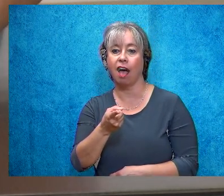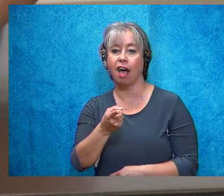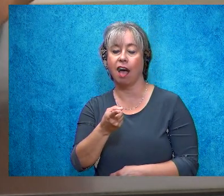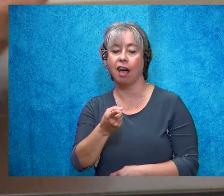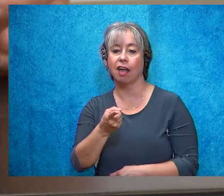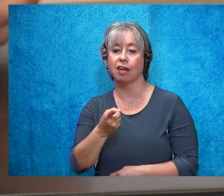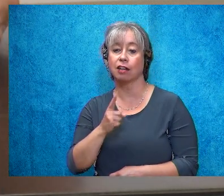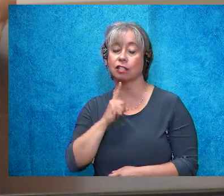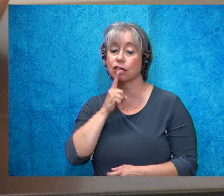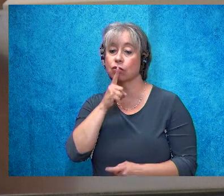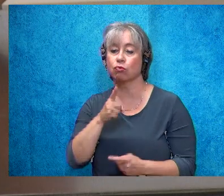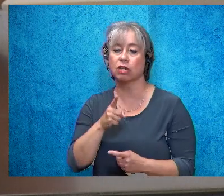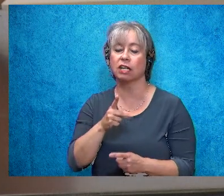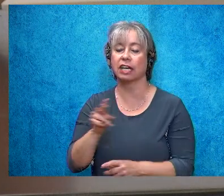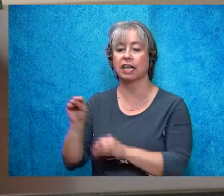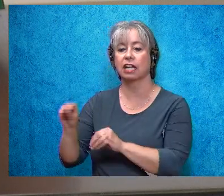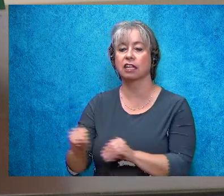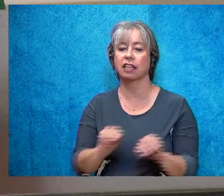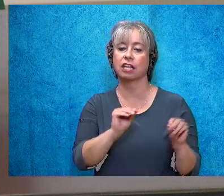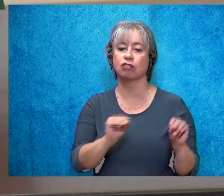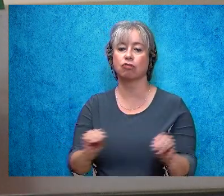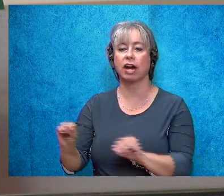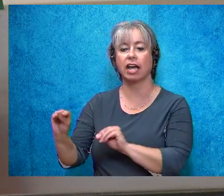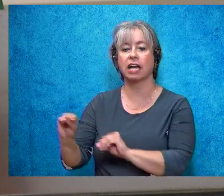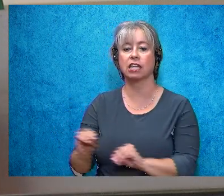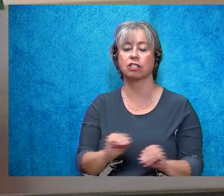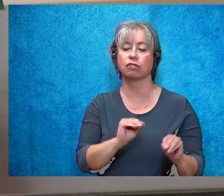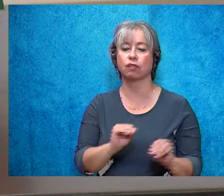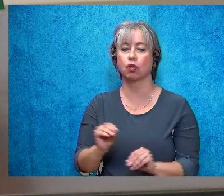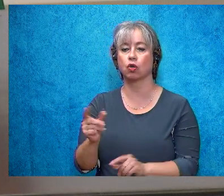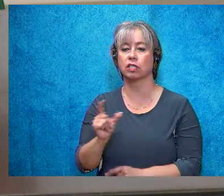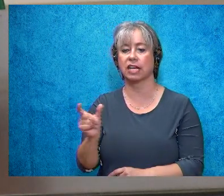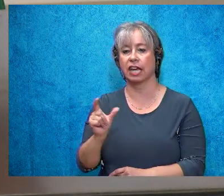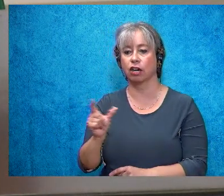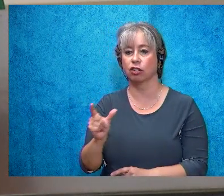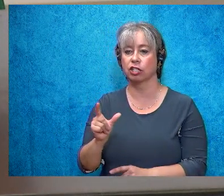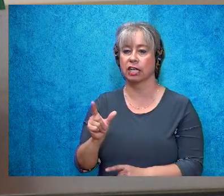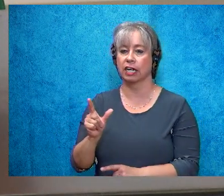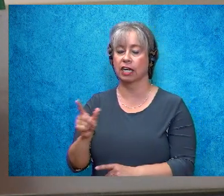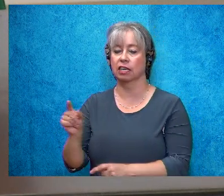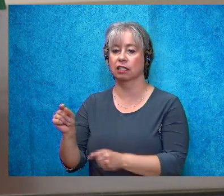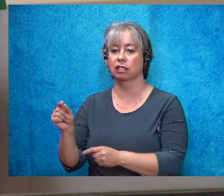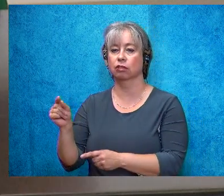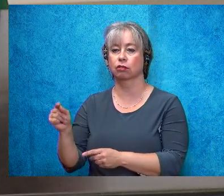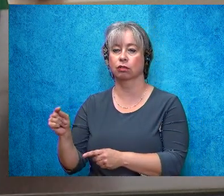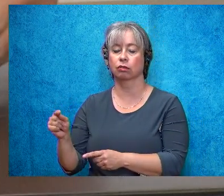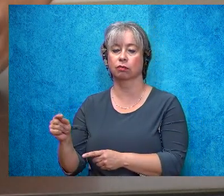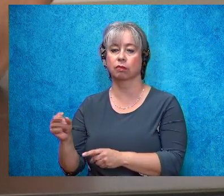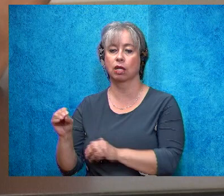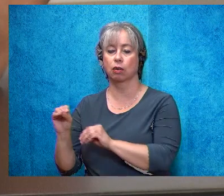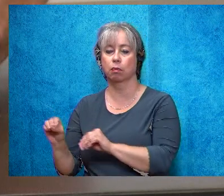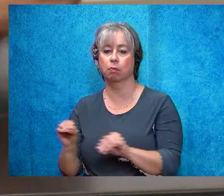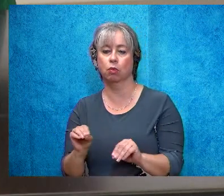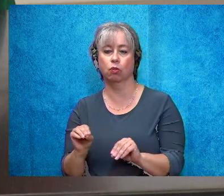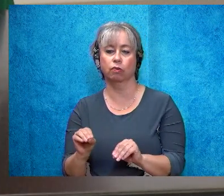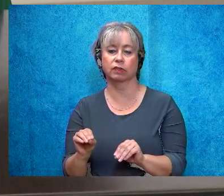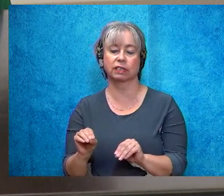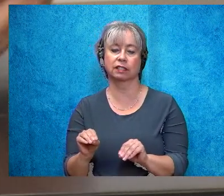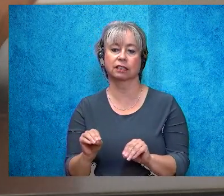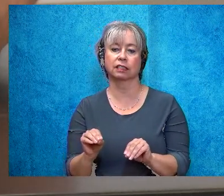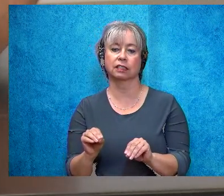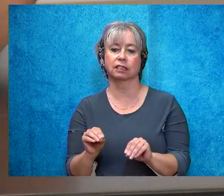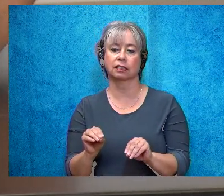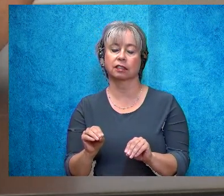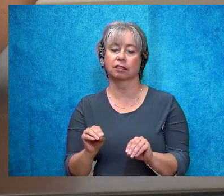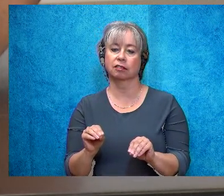it actually transfers that energy to the balls on the middle, and then that ball on the right hand, or my left